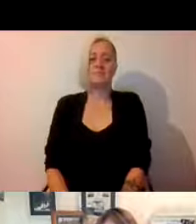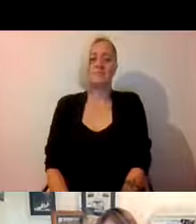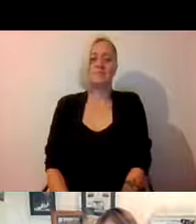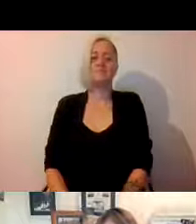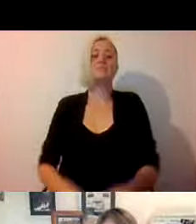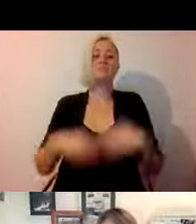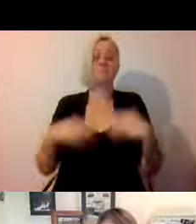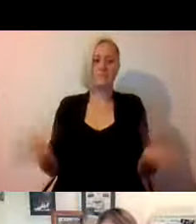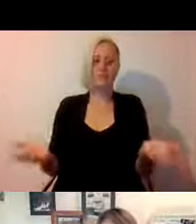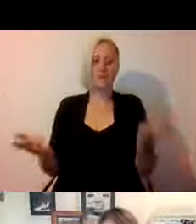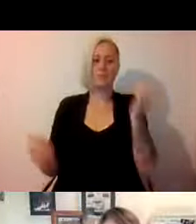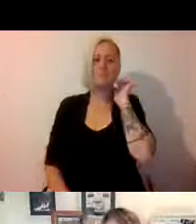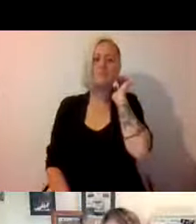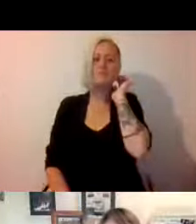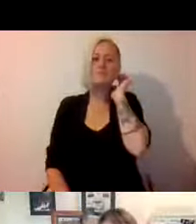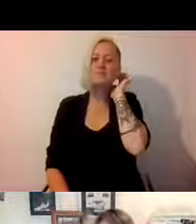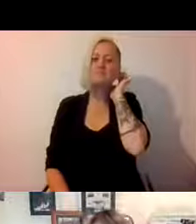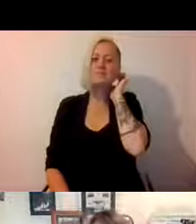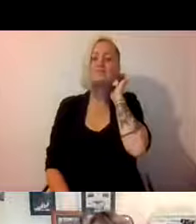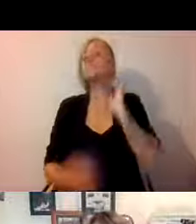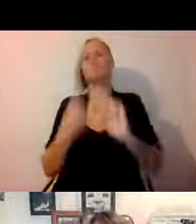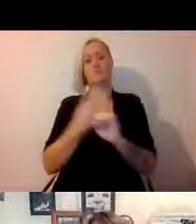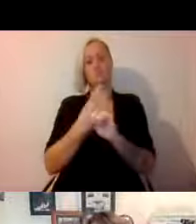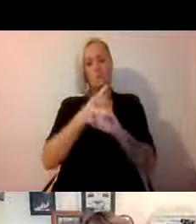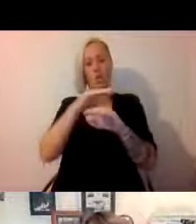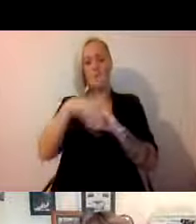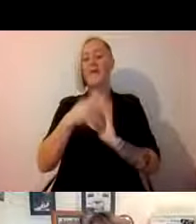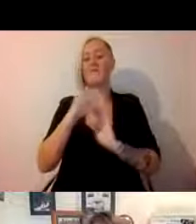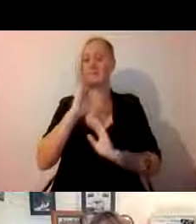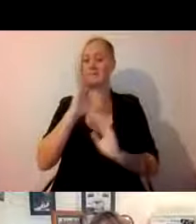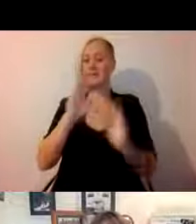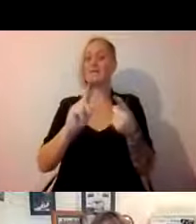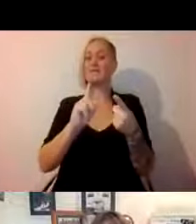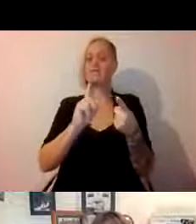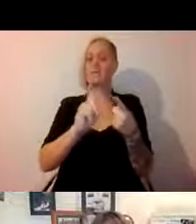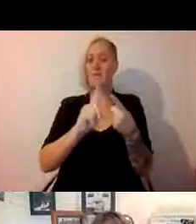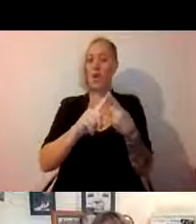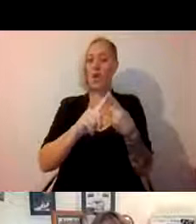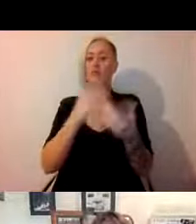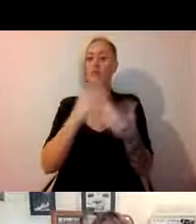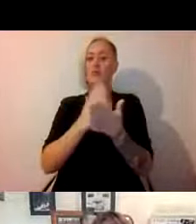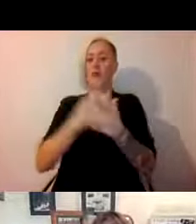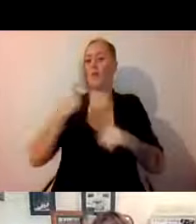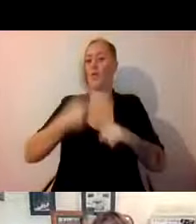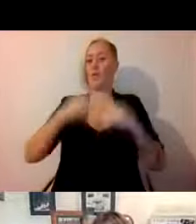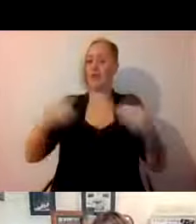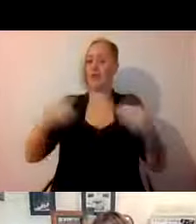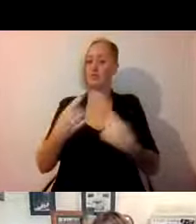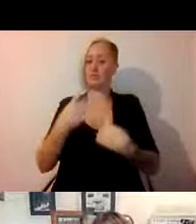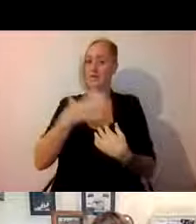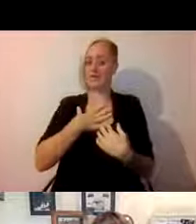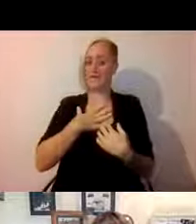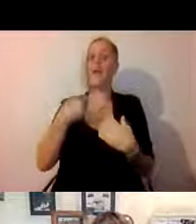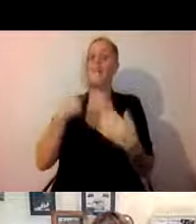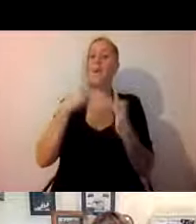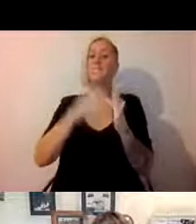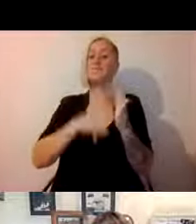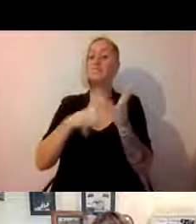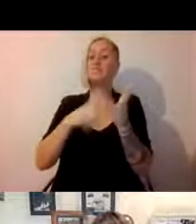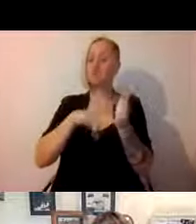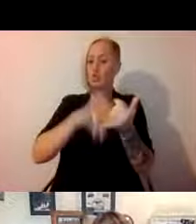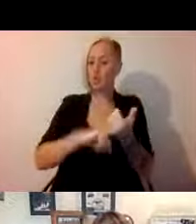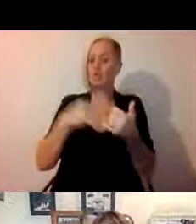So I'll talk about our speakers, but first I'll just really quickly introduce myself. So I'm Jules, and I'm the